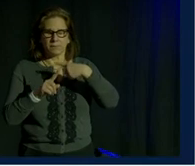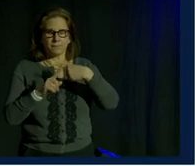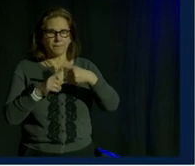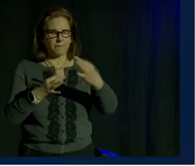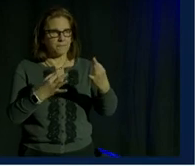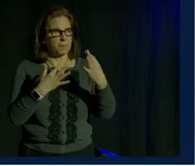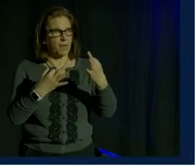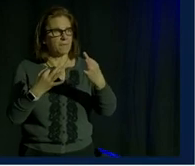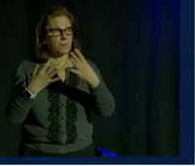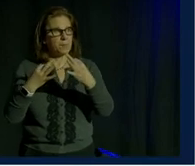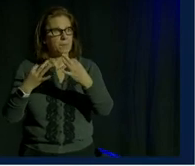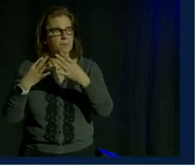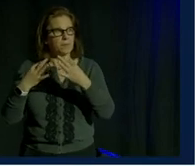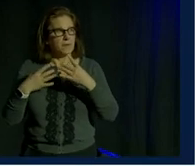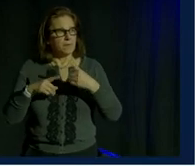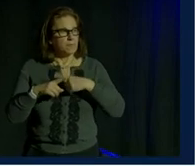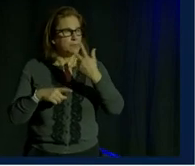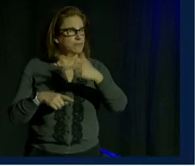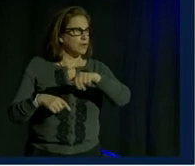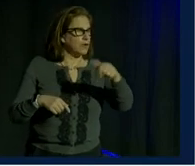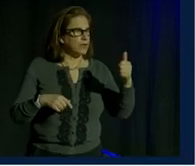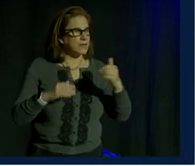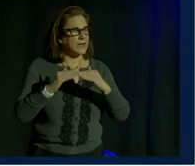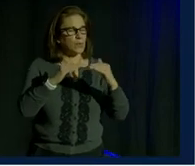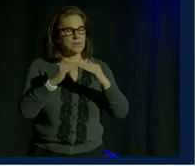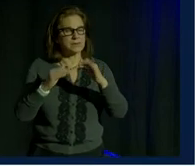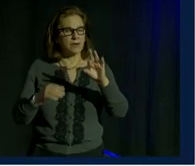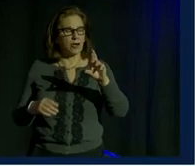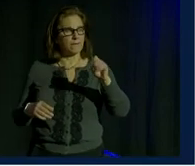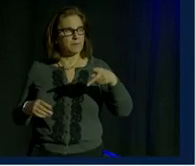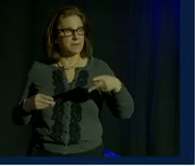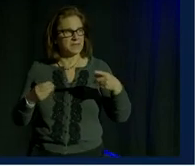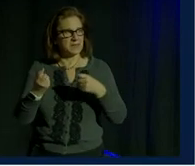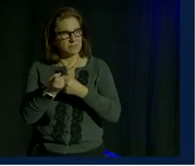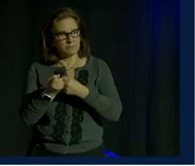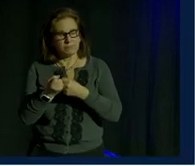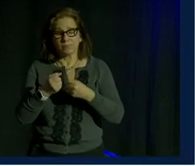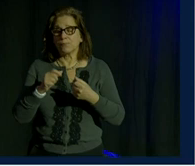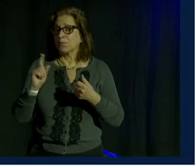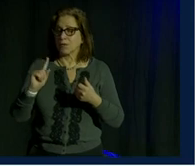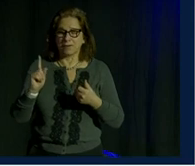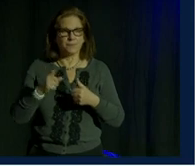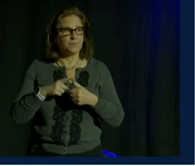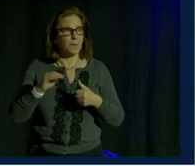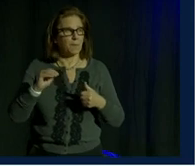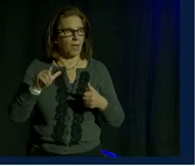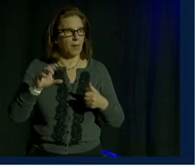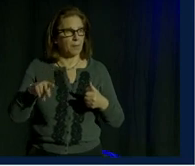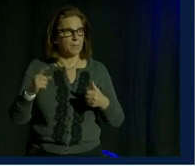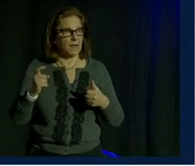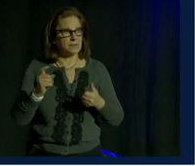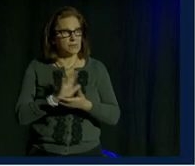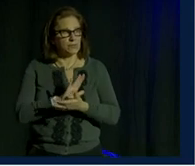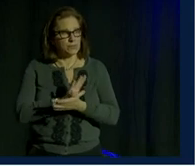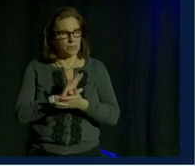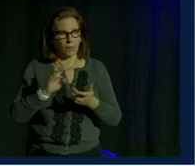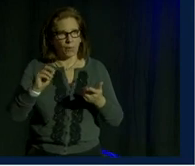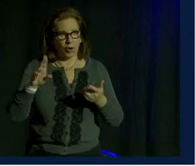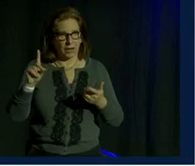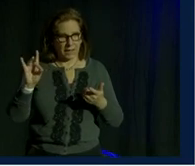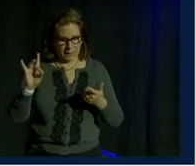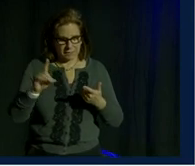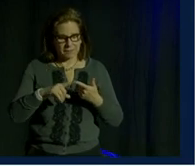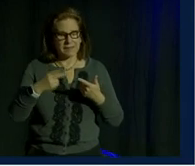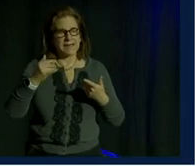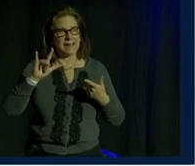for the 3 other equity RFPs from 2020, and that is the Malcolm X School located in Ward 8, the Hill East